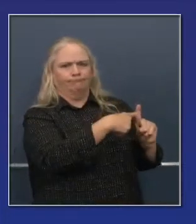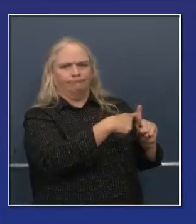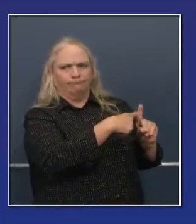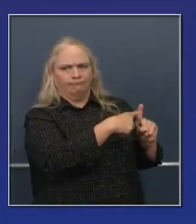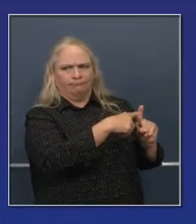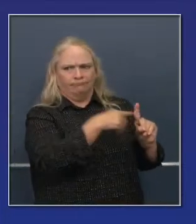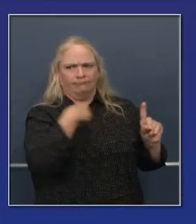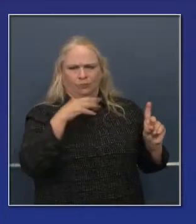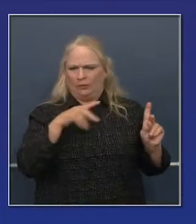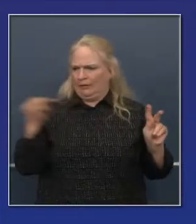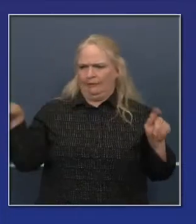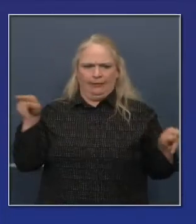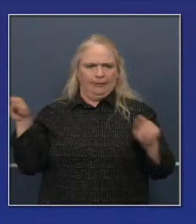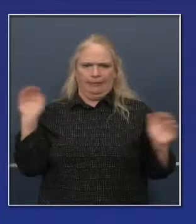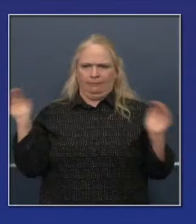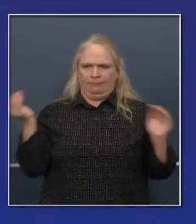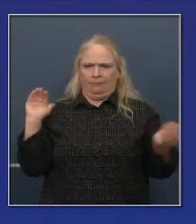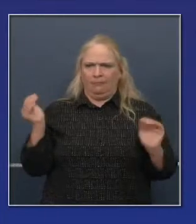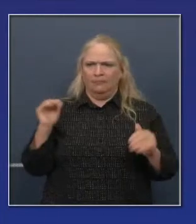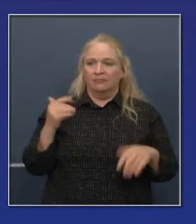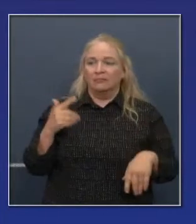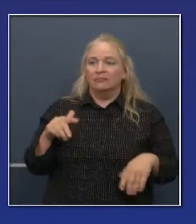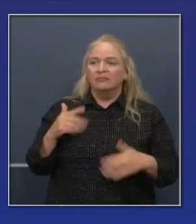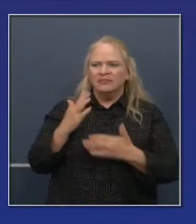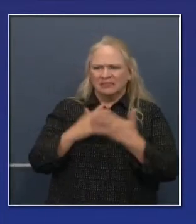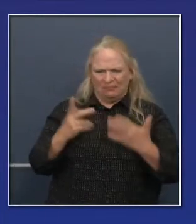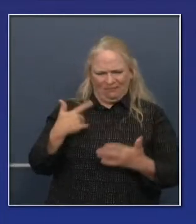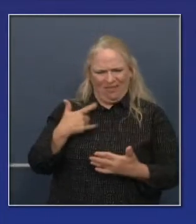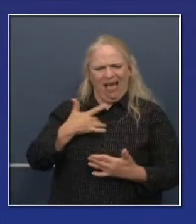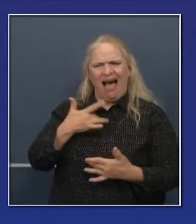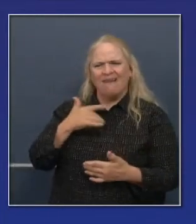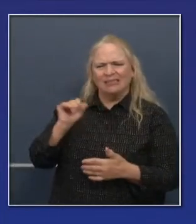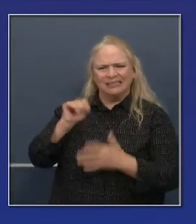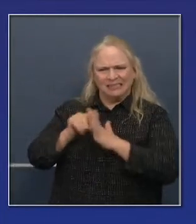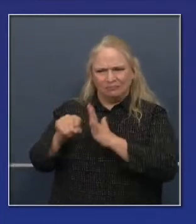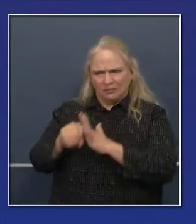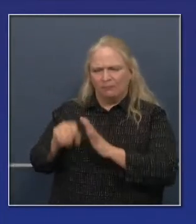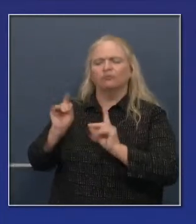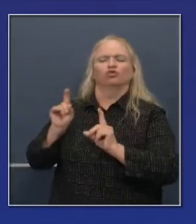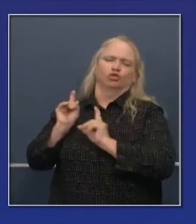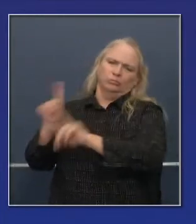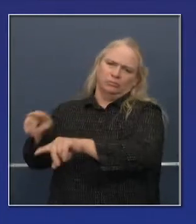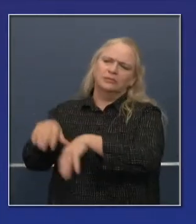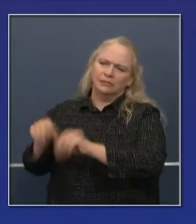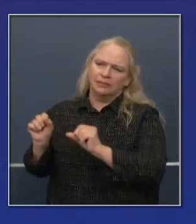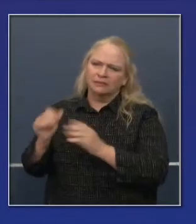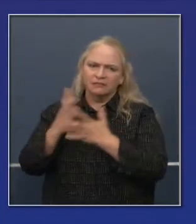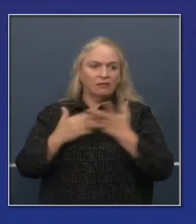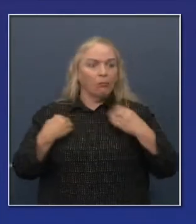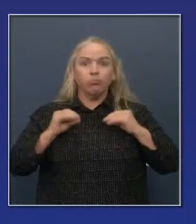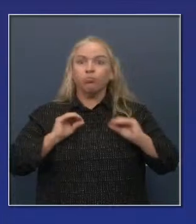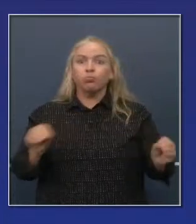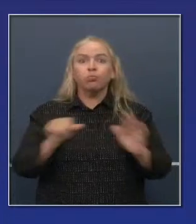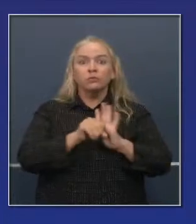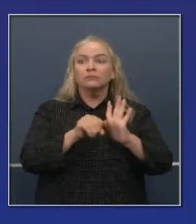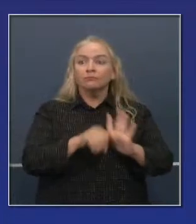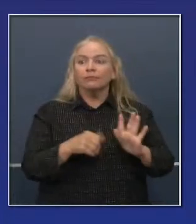as symptomatic people were going out and getting their tests. Now that we're providing an average of